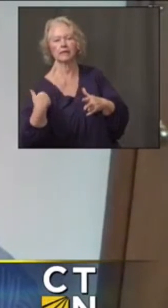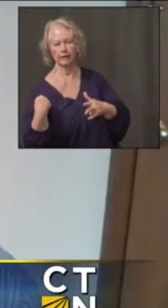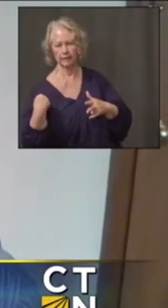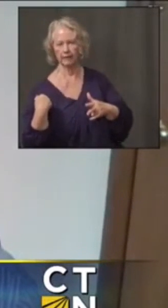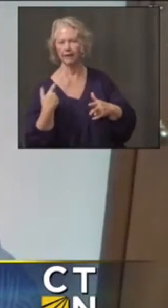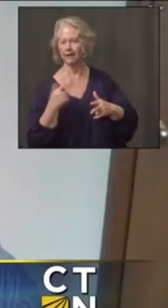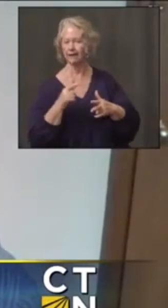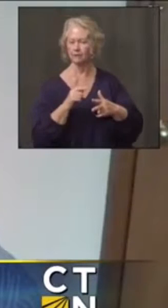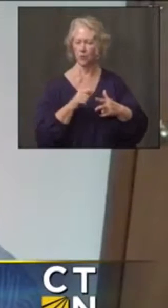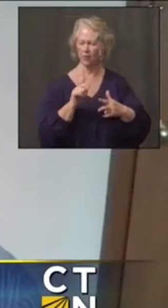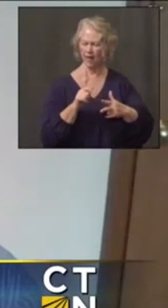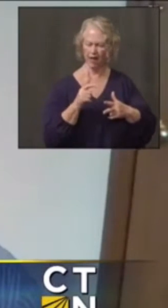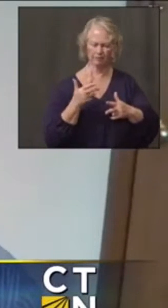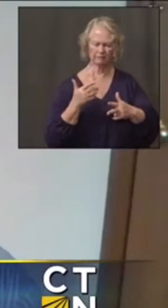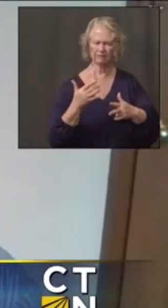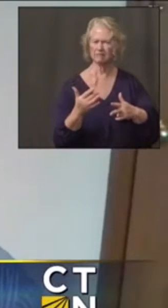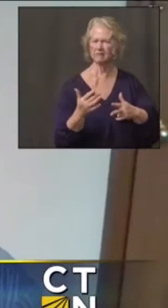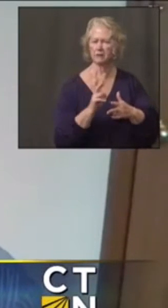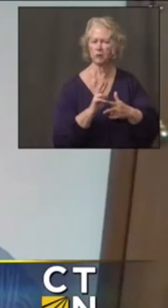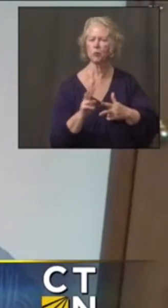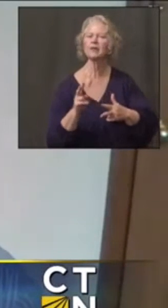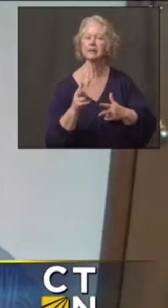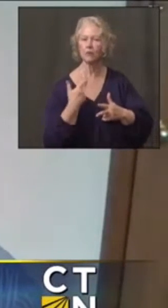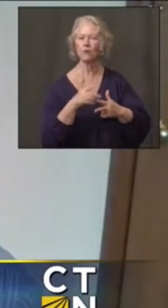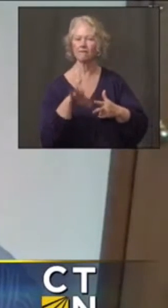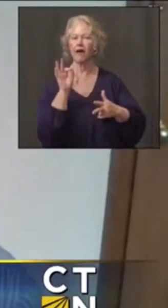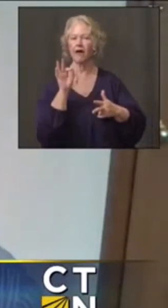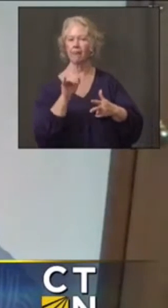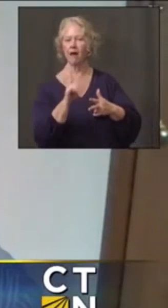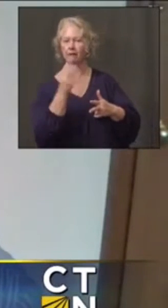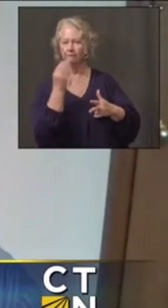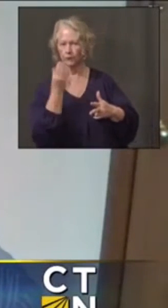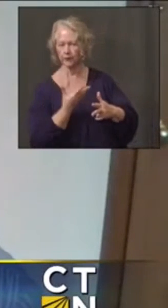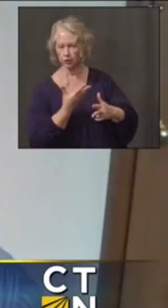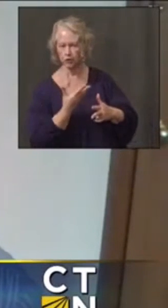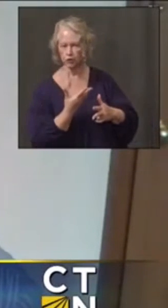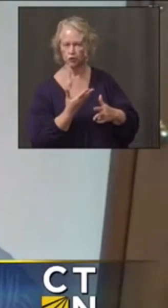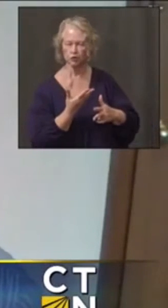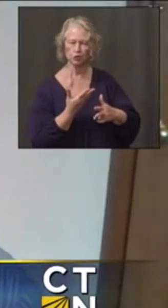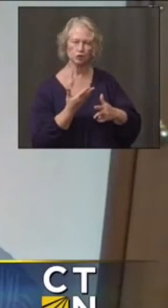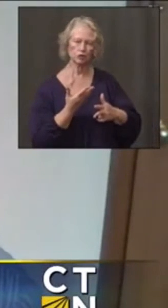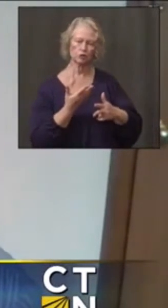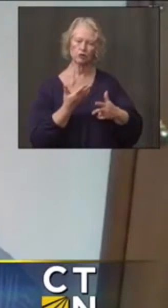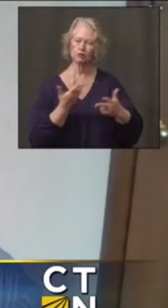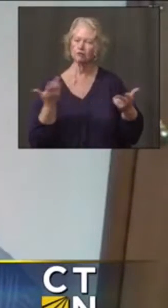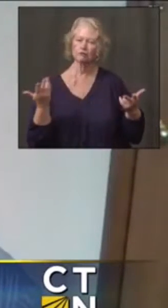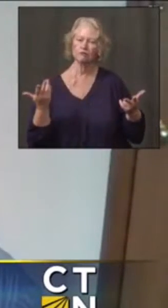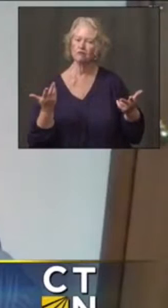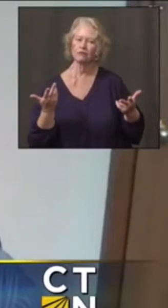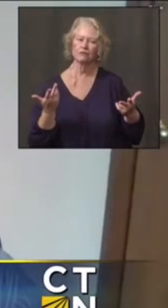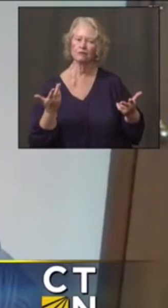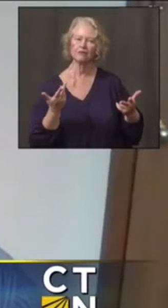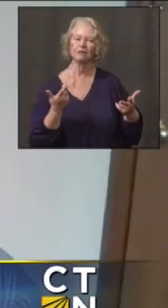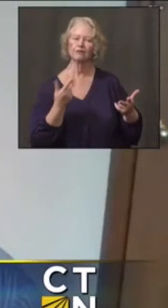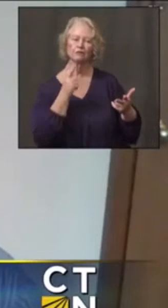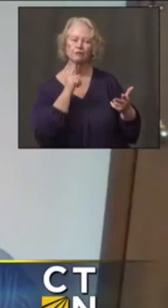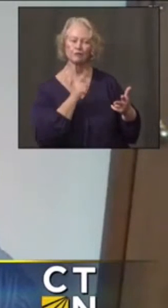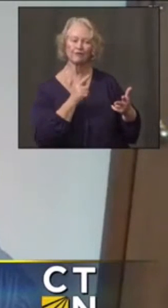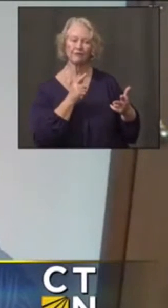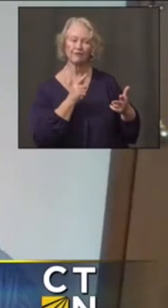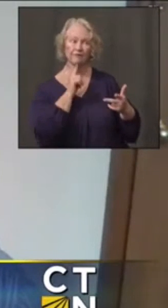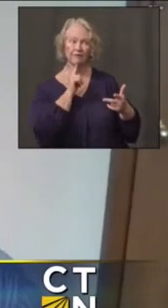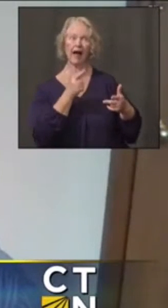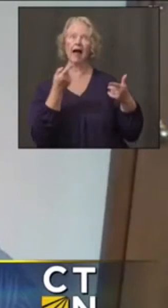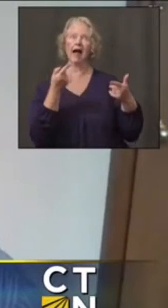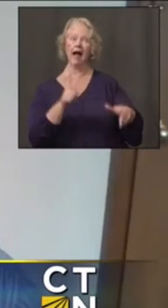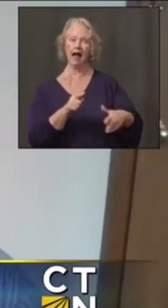weeks away from also having that data set. But those two, because they go so closely together, are